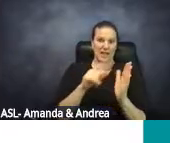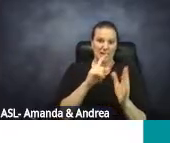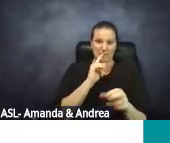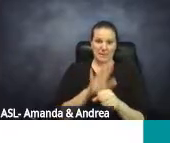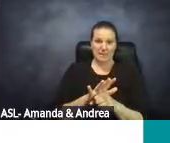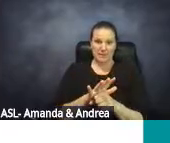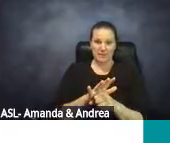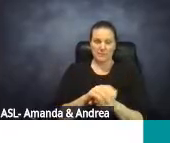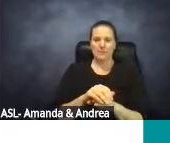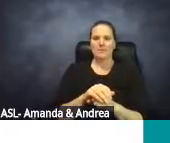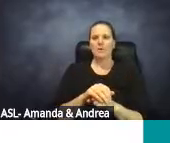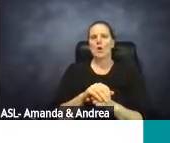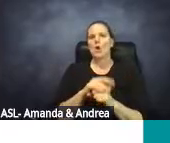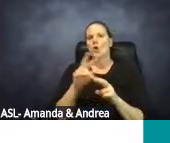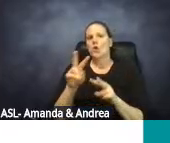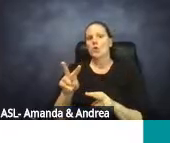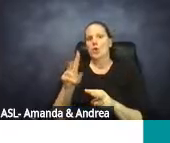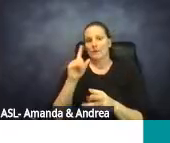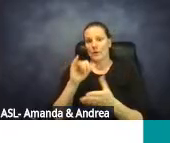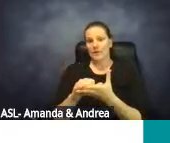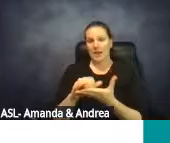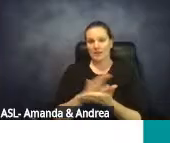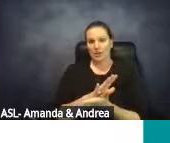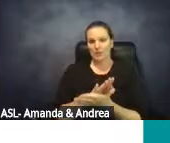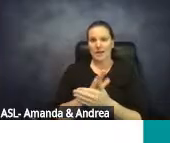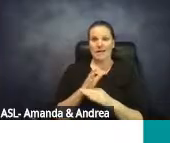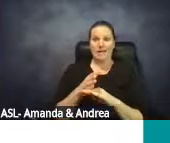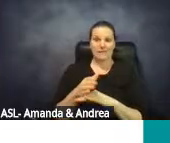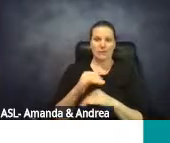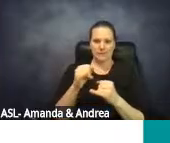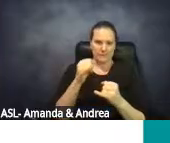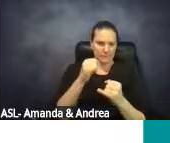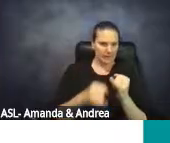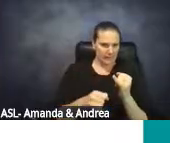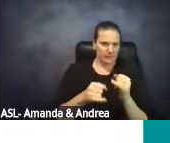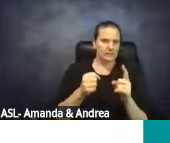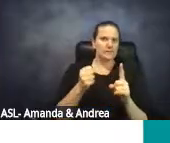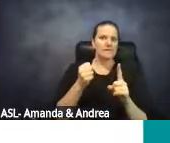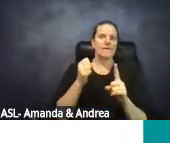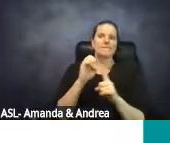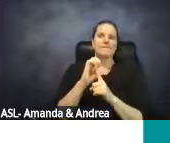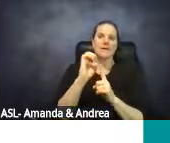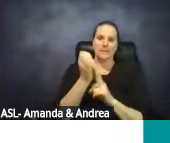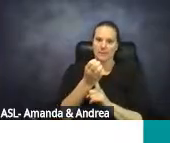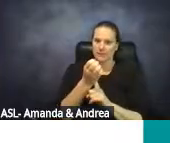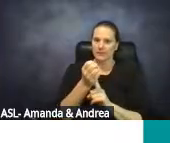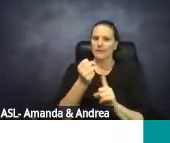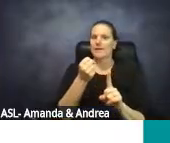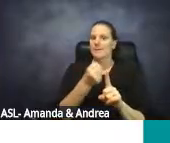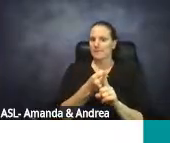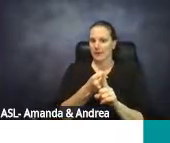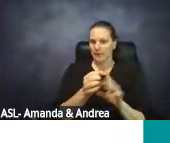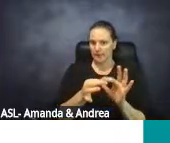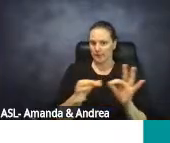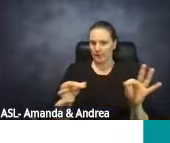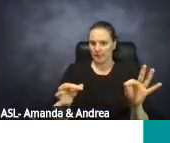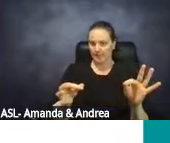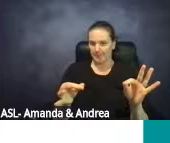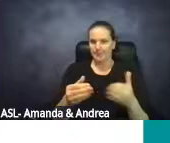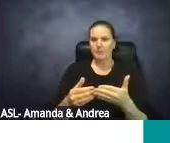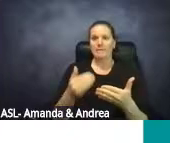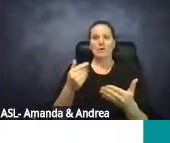so again, look for that document after the release of the final environmental impact statement. And before I open it up for